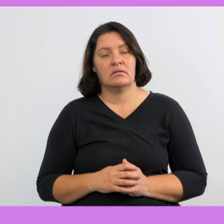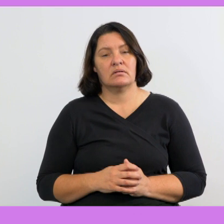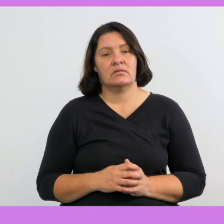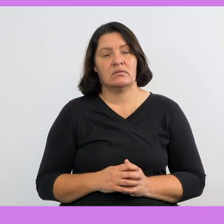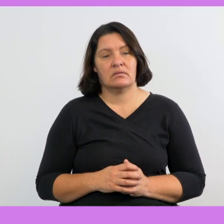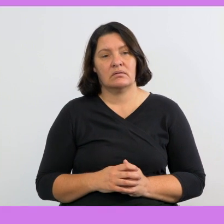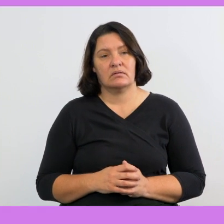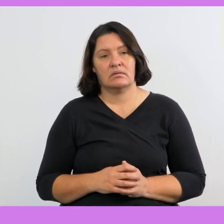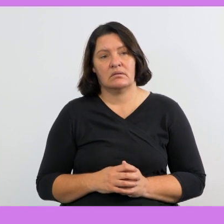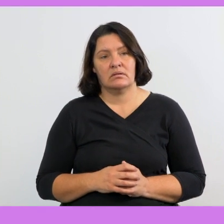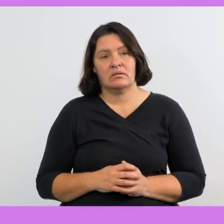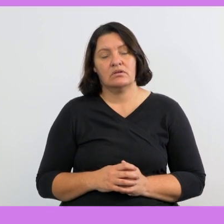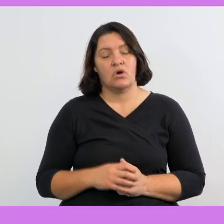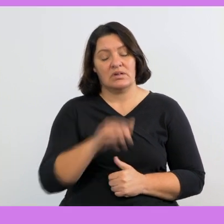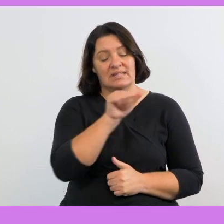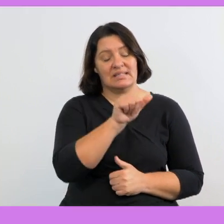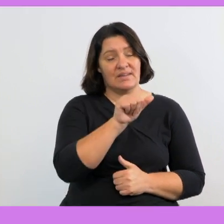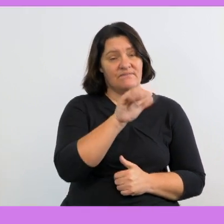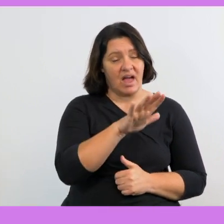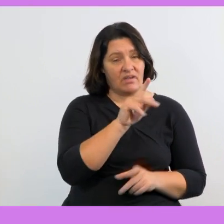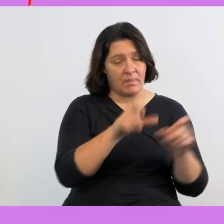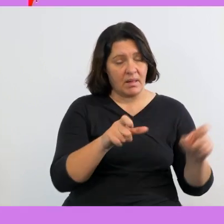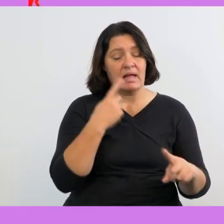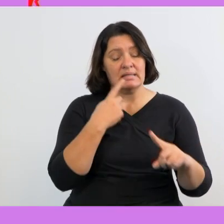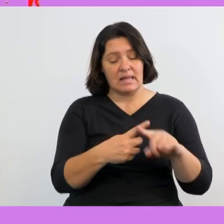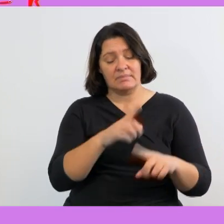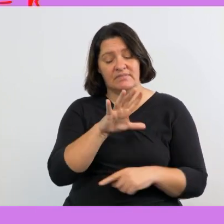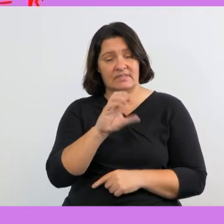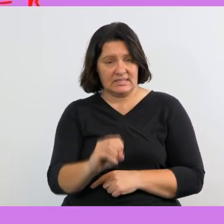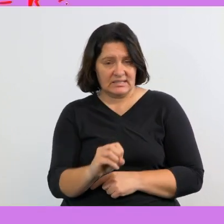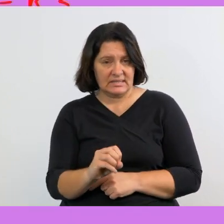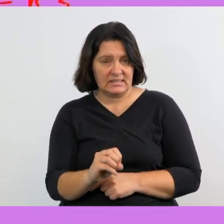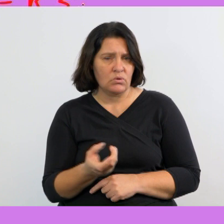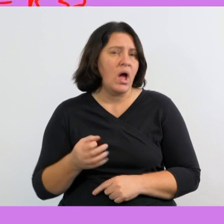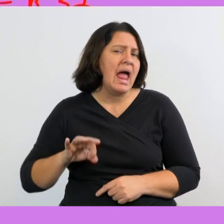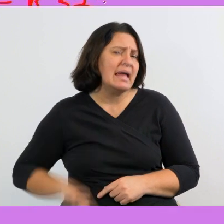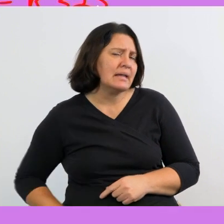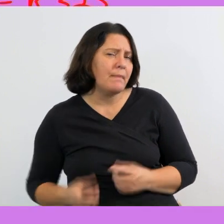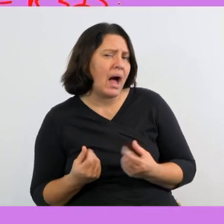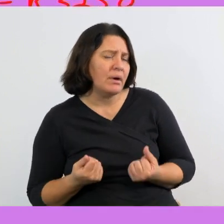65 people, multiply by the cost of 50 rand. So our income will be